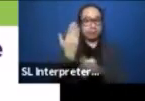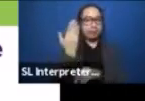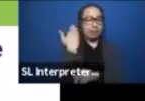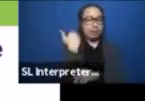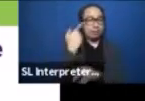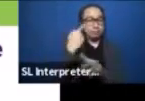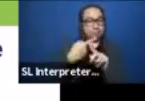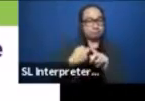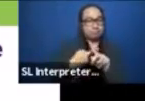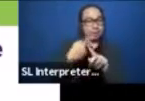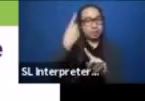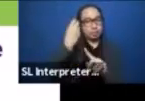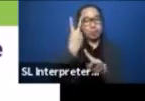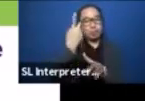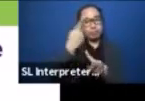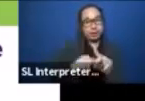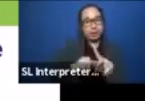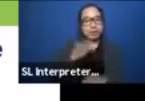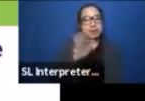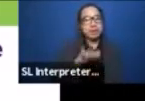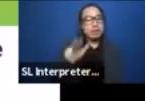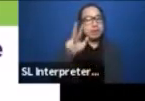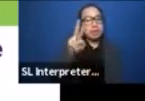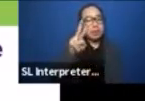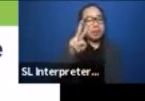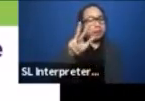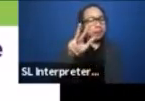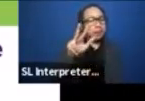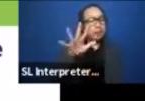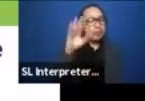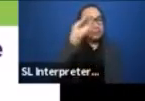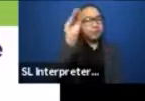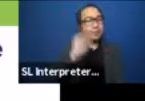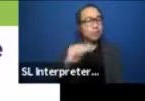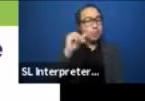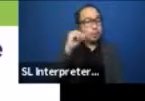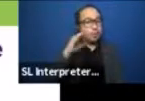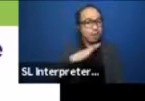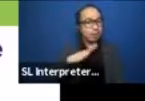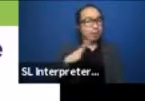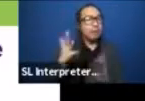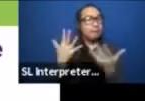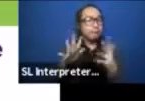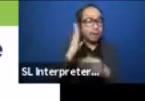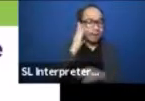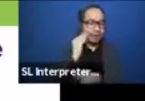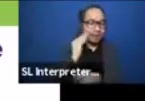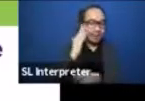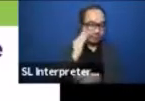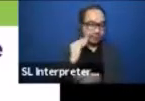around 35% of women have experienced more than once physical violence from their husband.